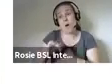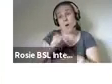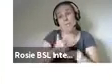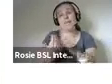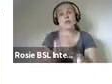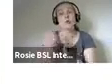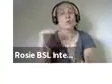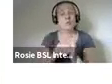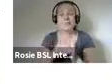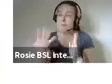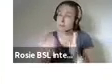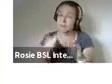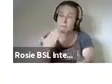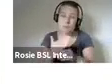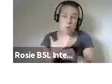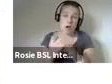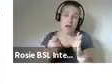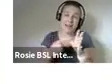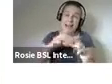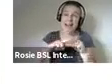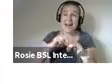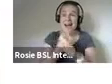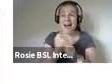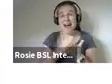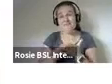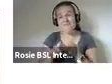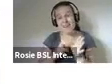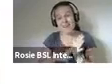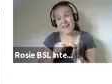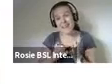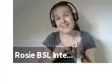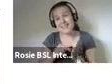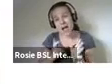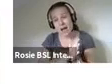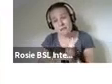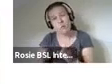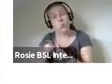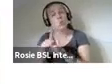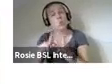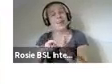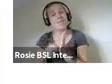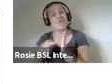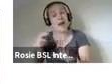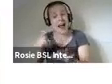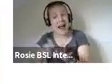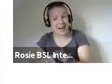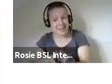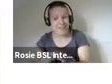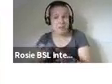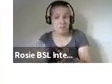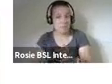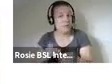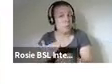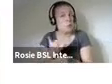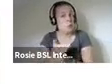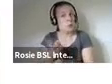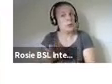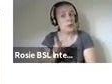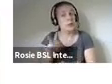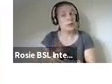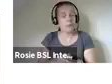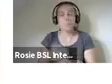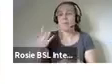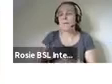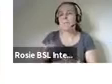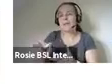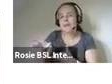Iraq, providing policy and teacher training technical assistance to governments. Karen's been a consultant for the last 7 years,